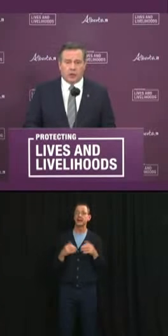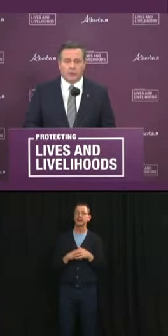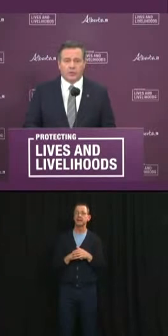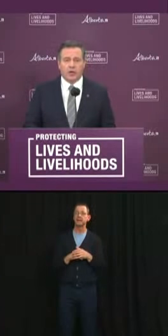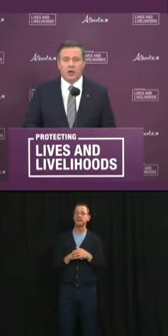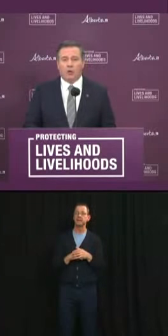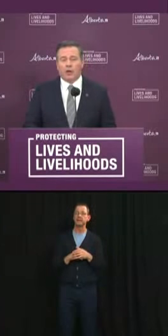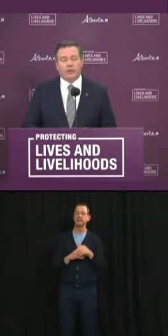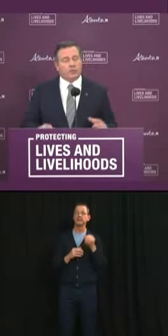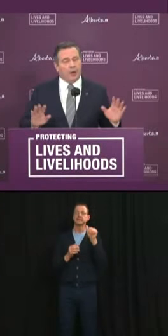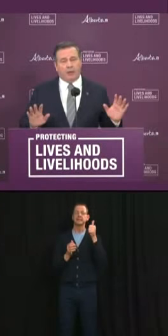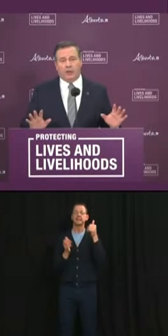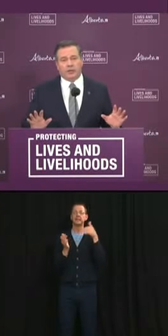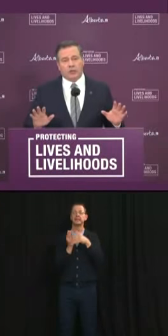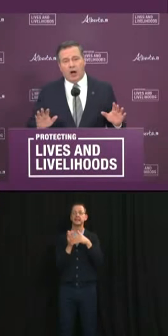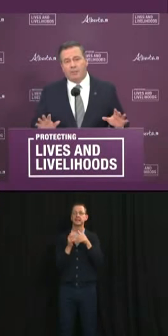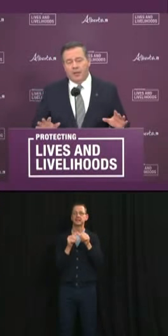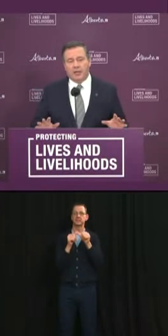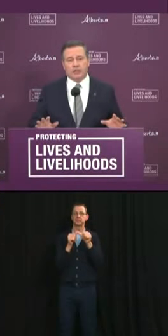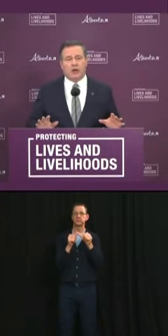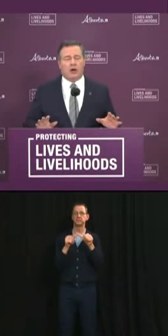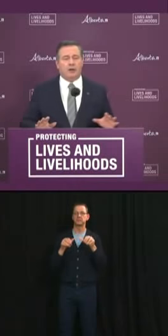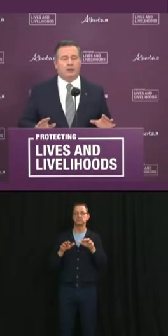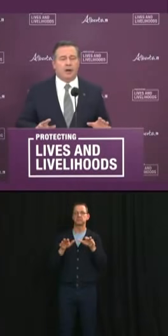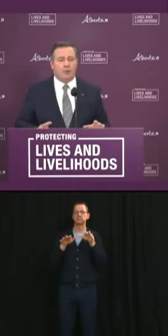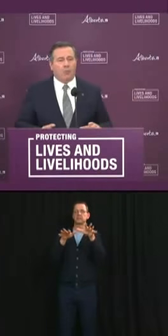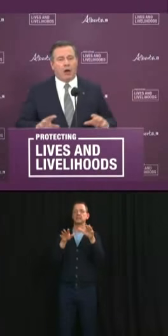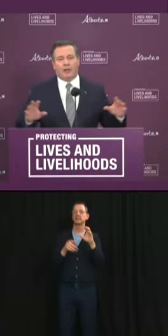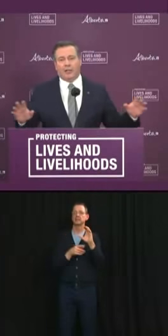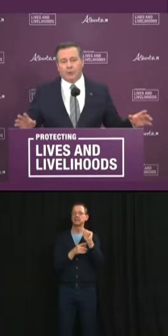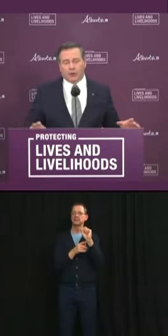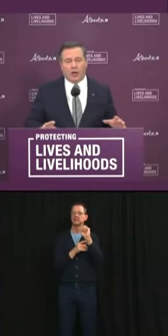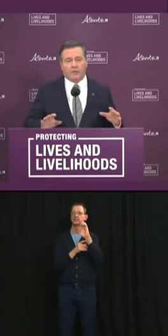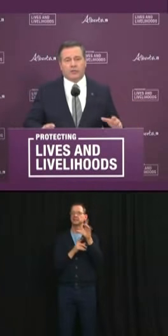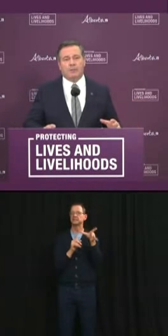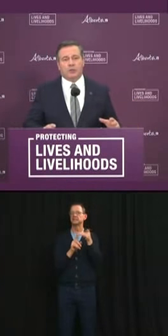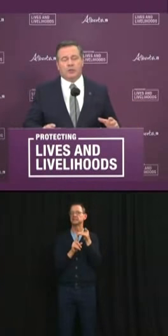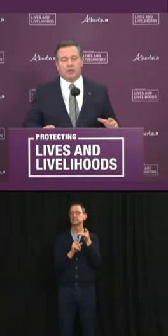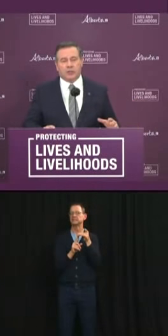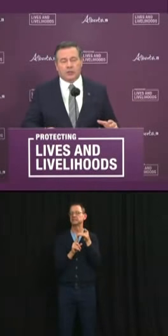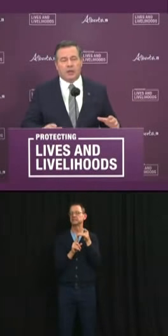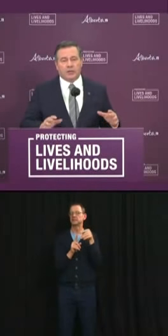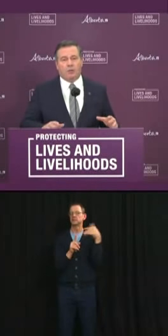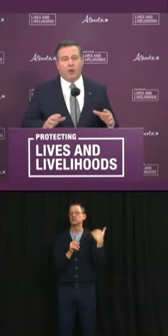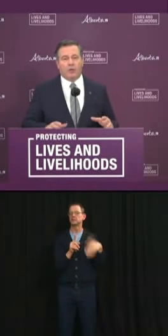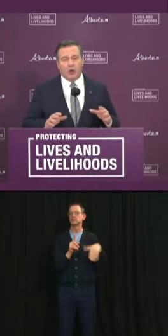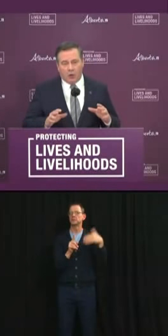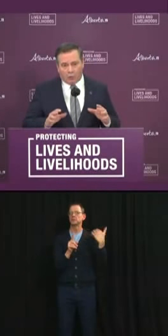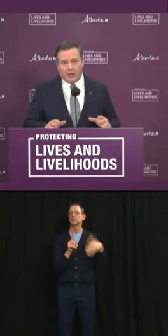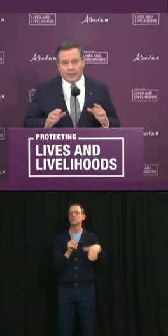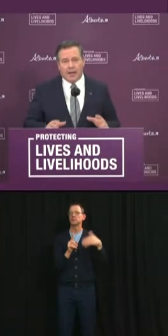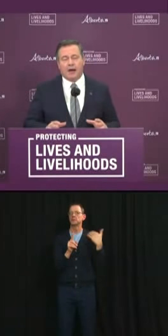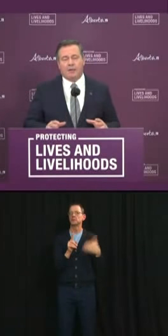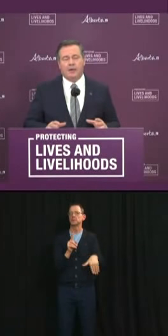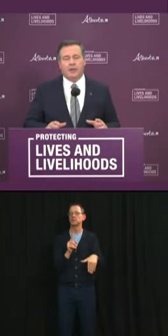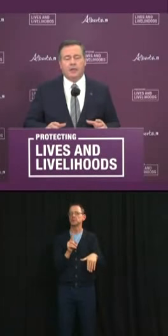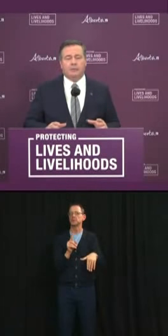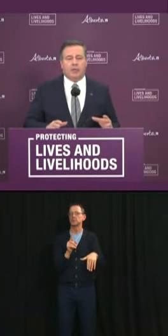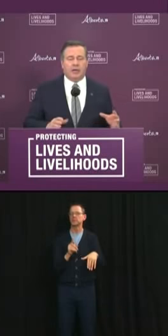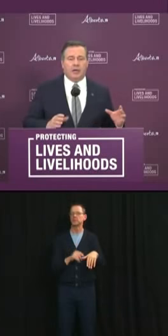projection shows, and this is, by the way, this is not based on modeling with a lot of assumptions. This is based on what we know right